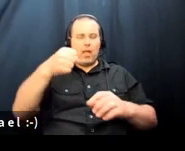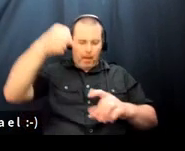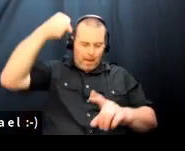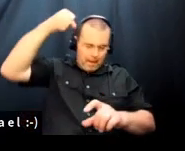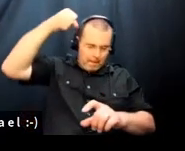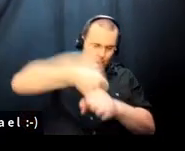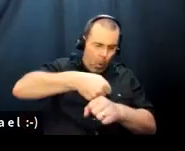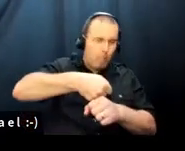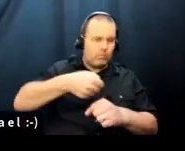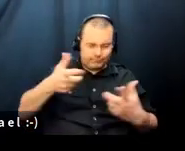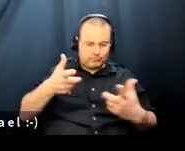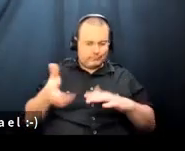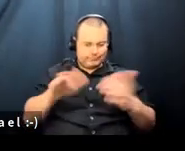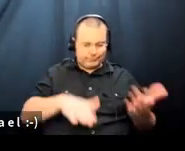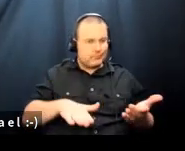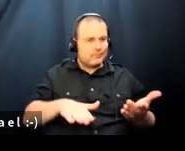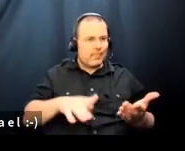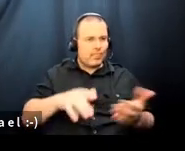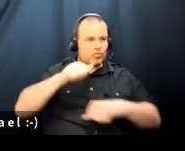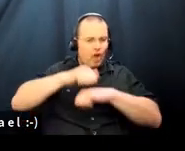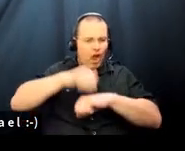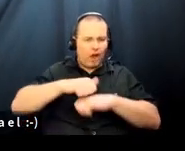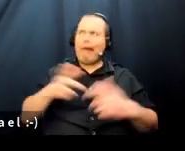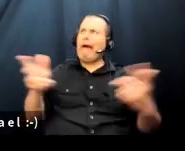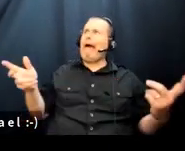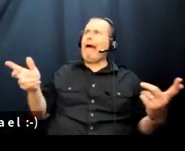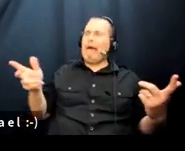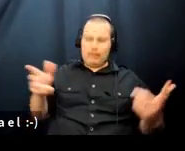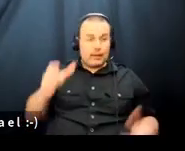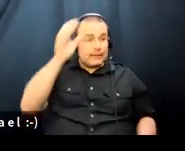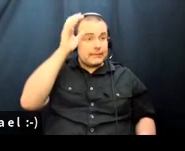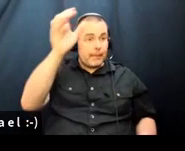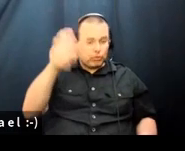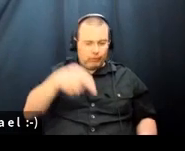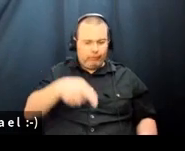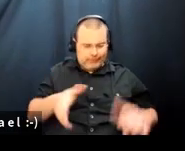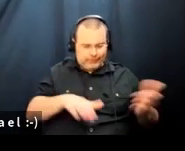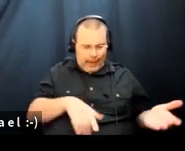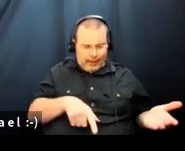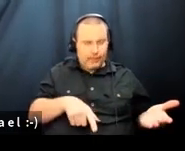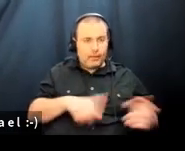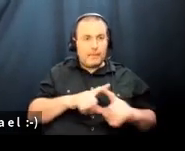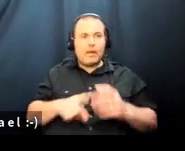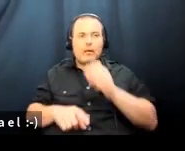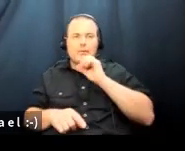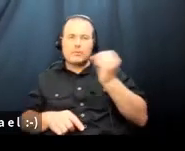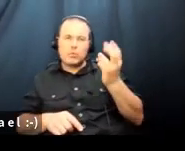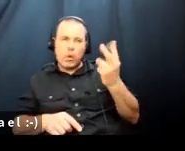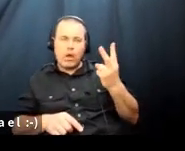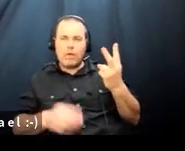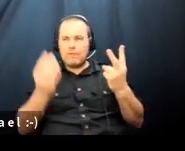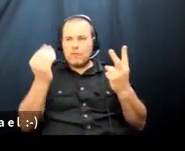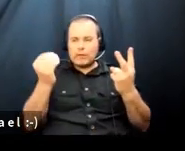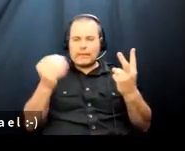conceptually death. To a kid between 12 and 14, they're starting to get the permanency, the conceptual,